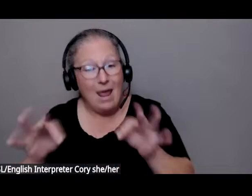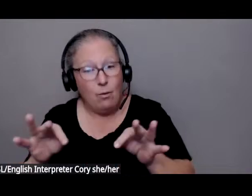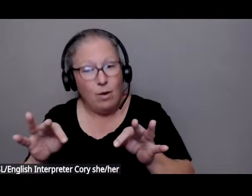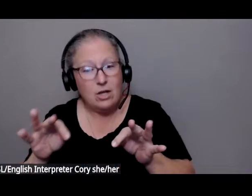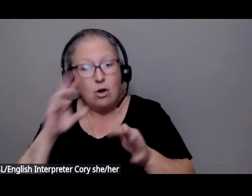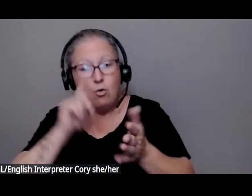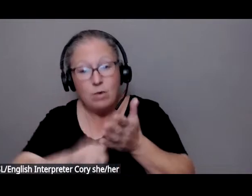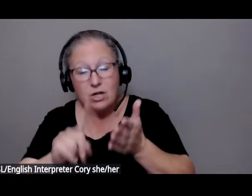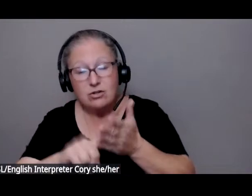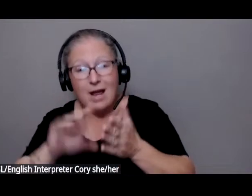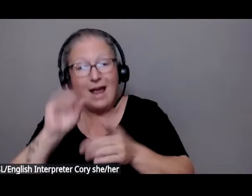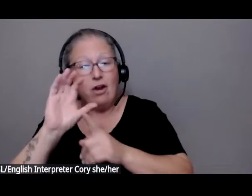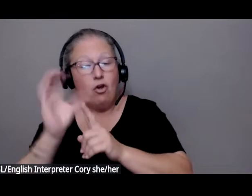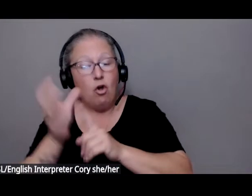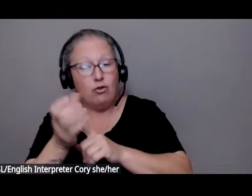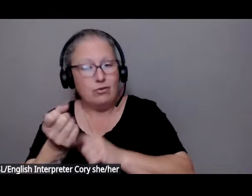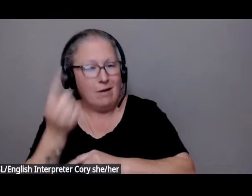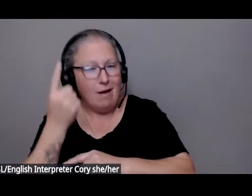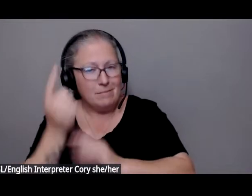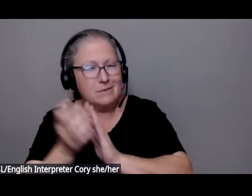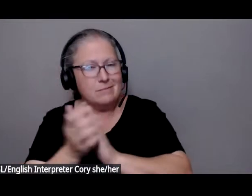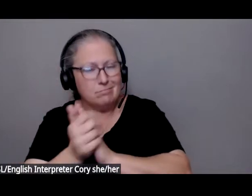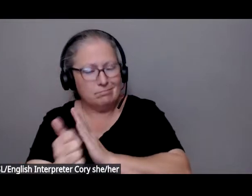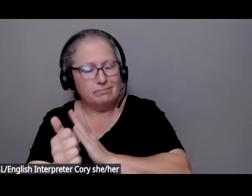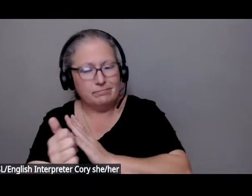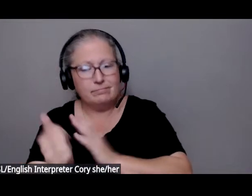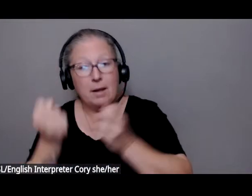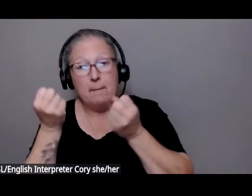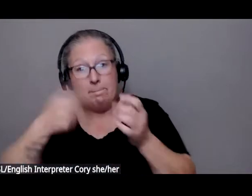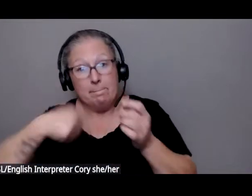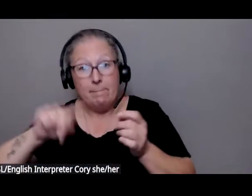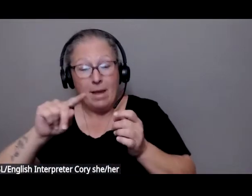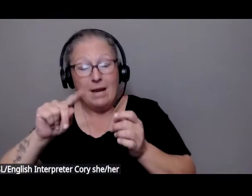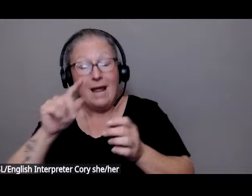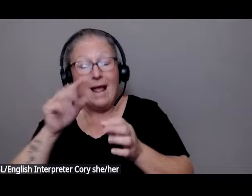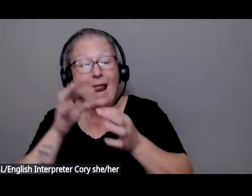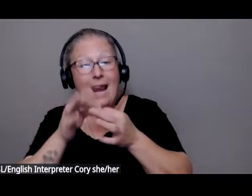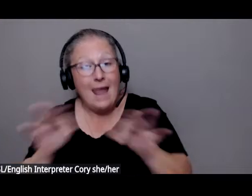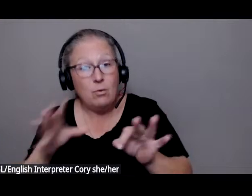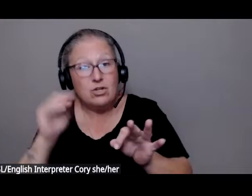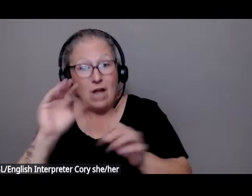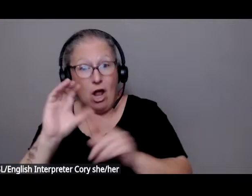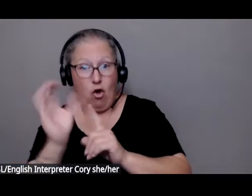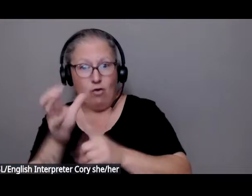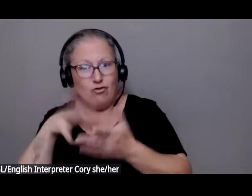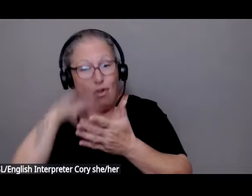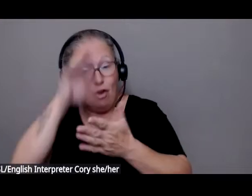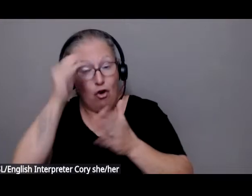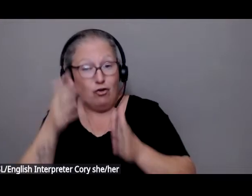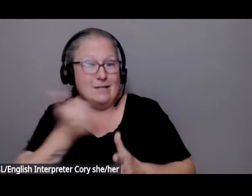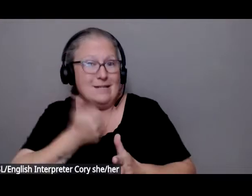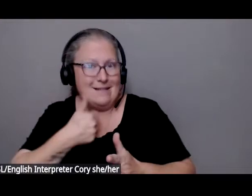cultural competency. Many of us are language and cultural learners ourselves.